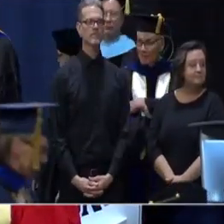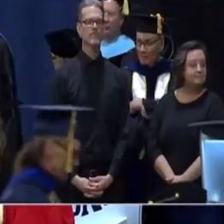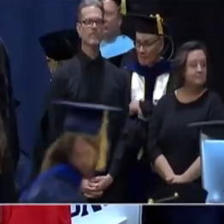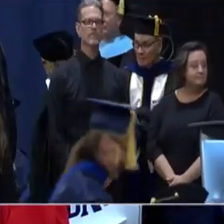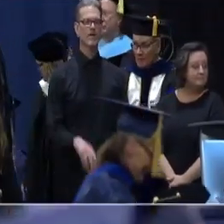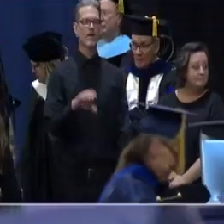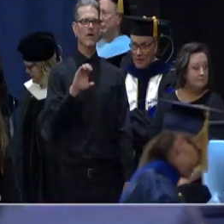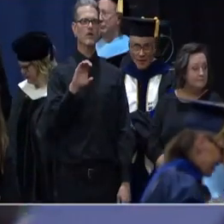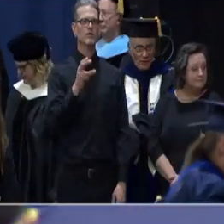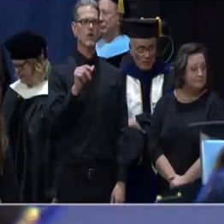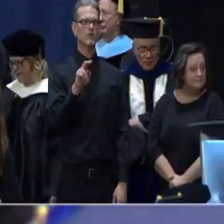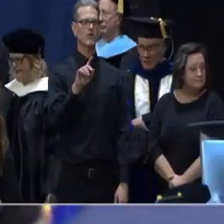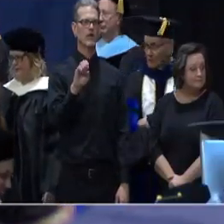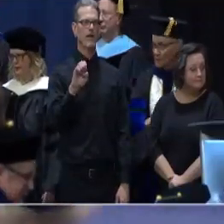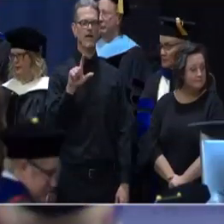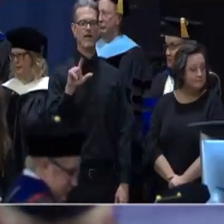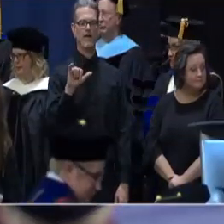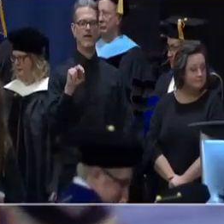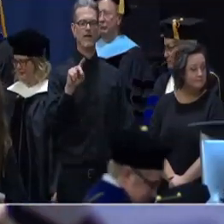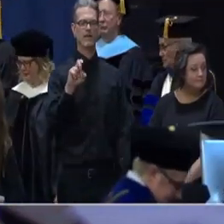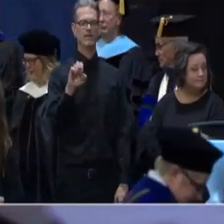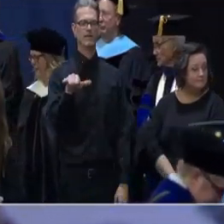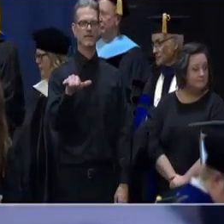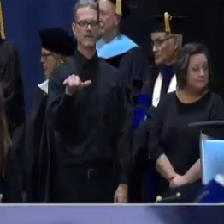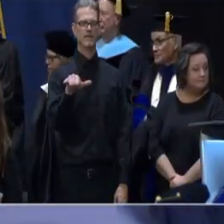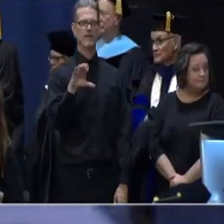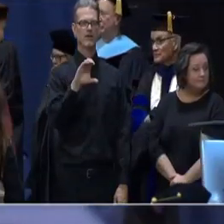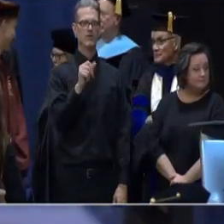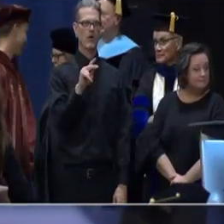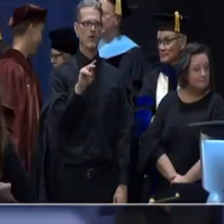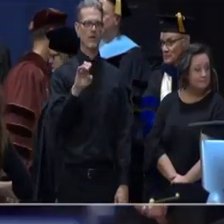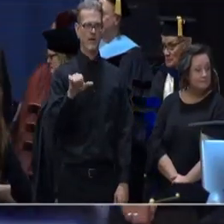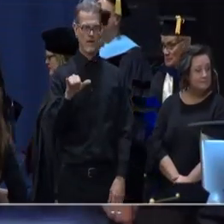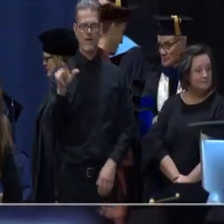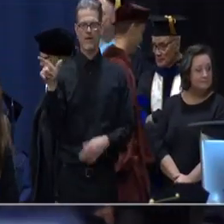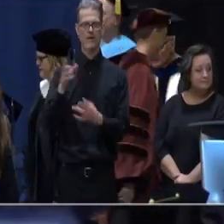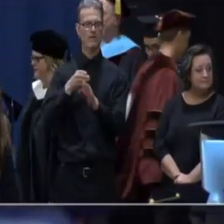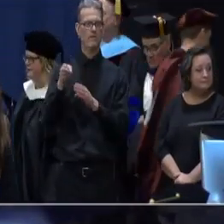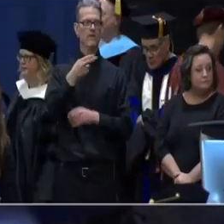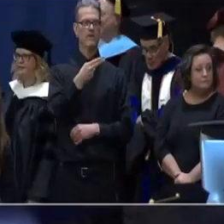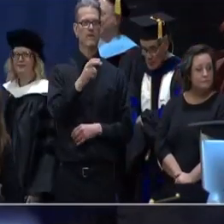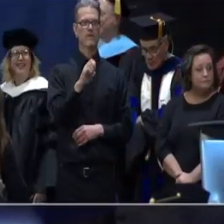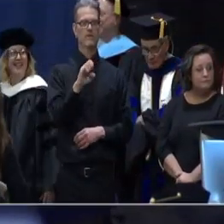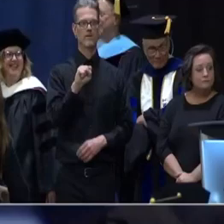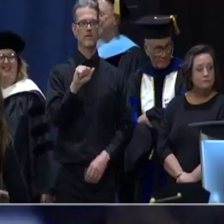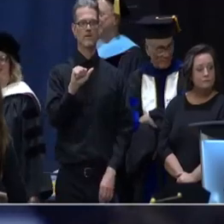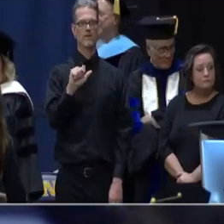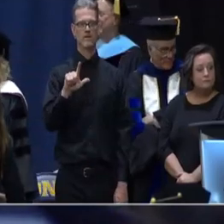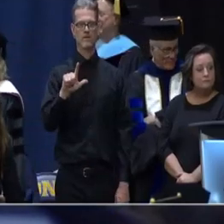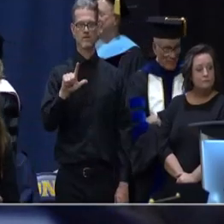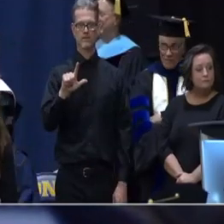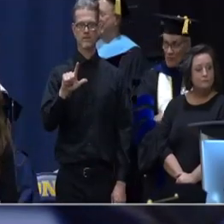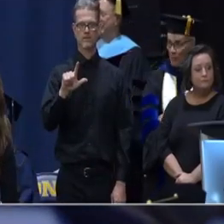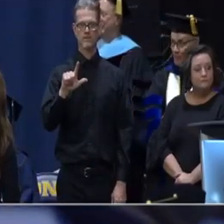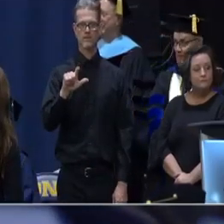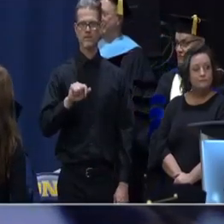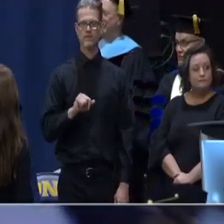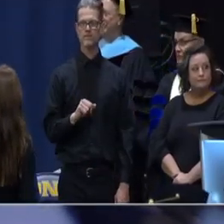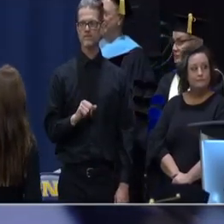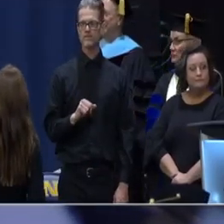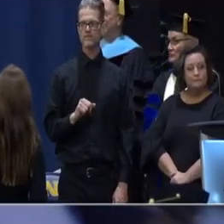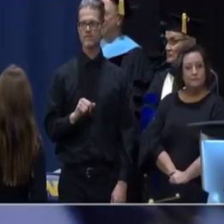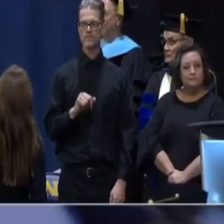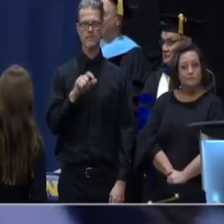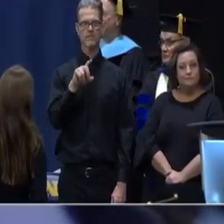Sherjane Lindsay. Sherjane Lindsay's major is Higher Education and Student Affairs Leadership.